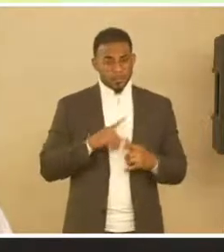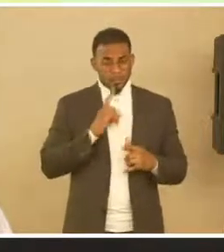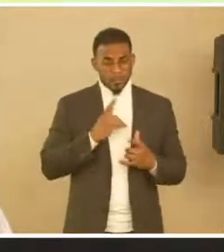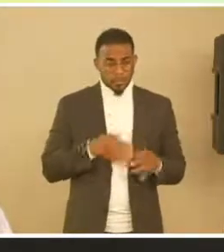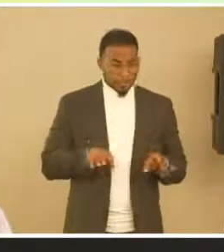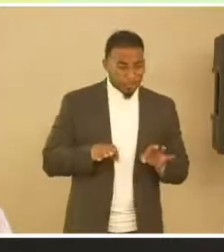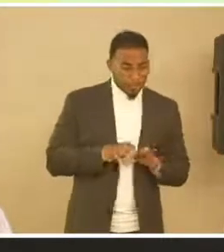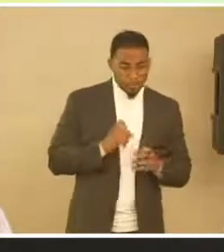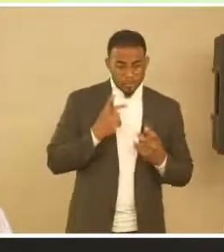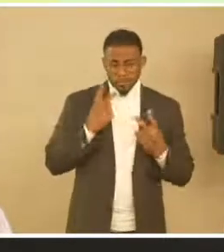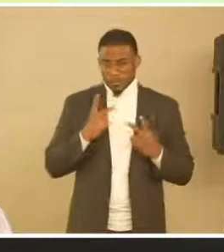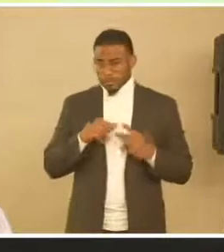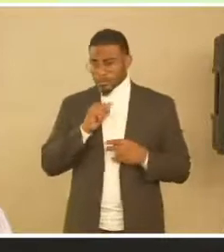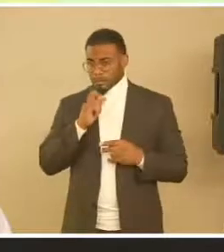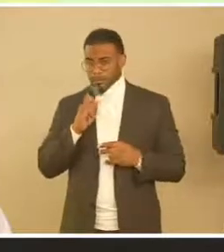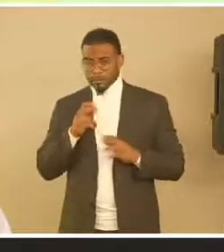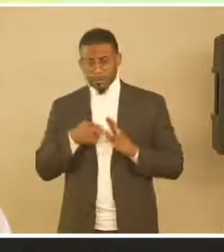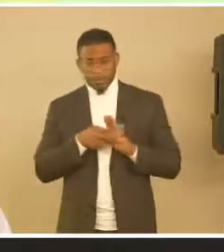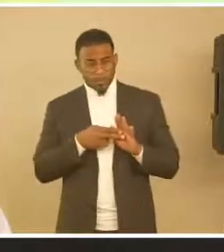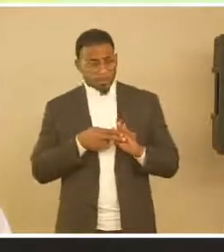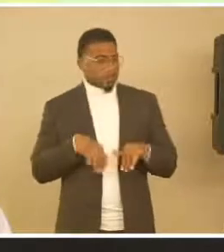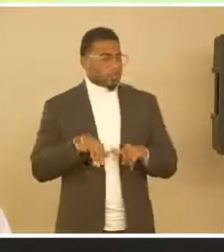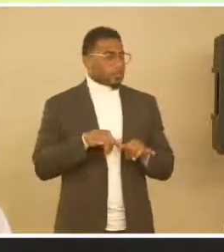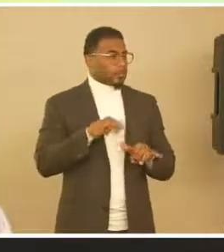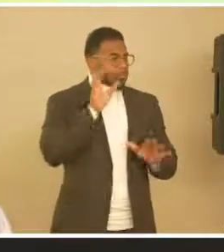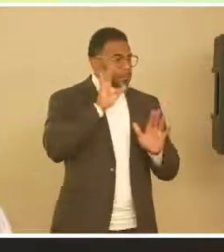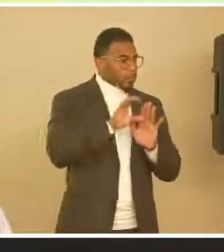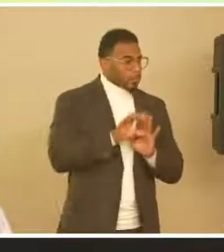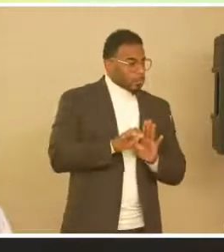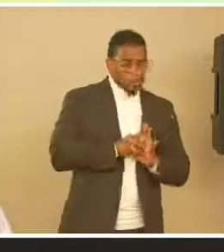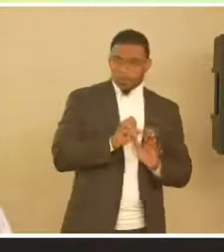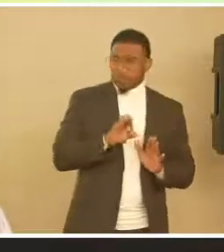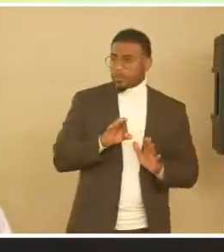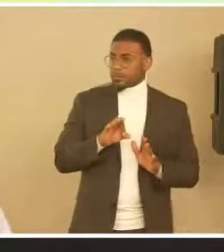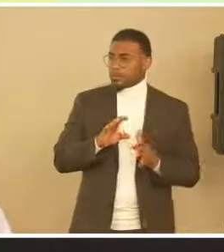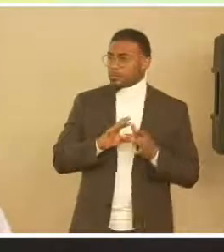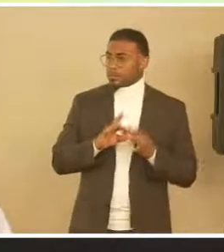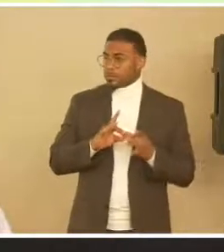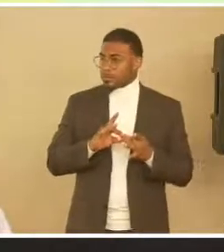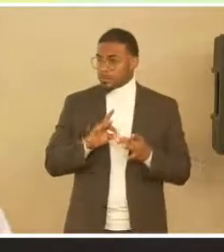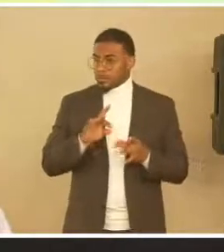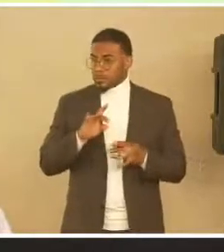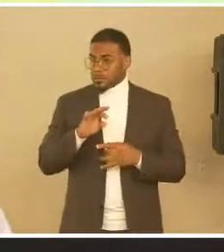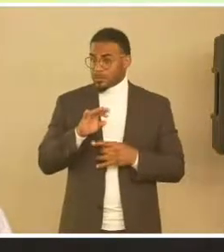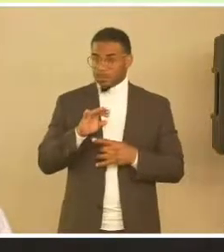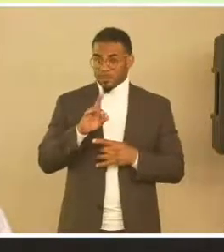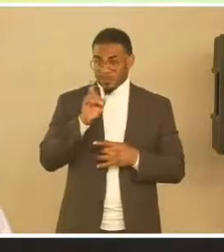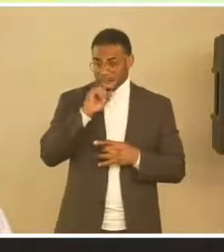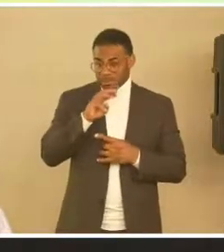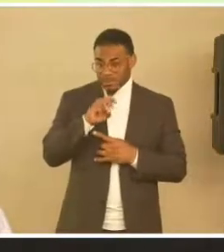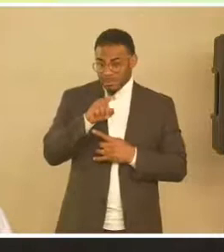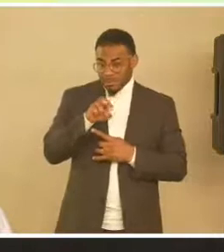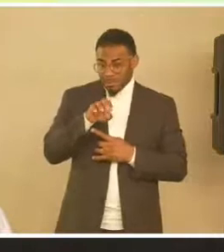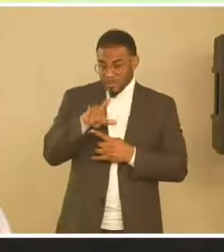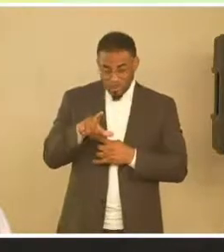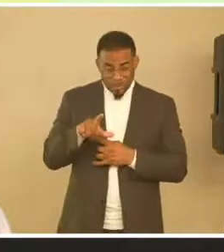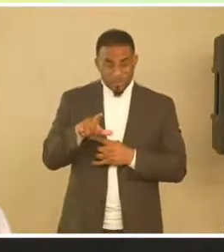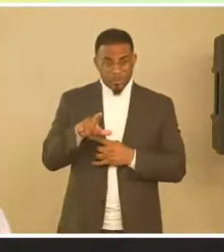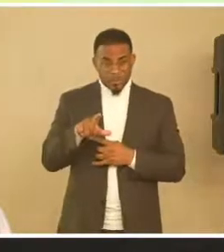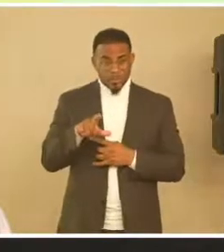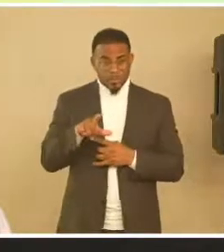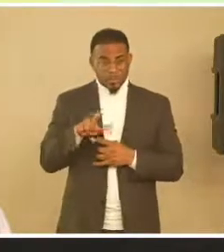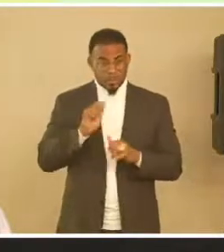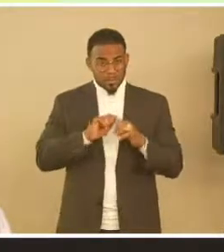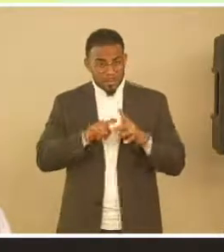be valued, to be seen, to not be stereotyped. The images of the minstrel shows that were in the very beginning of the